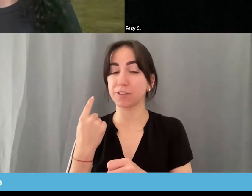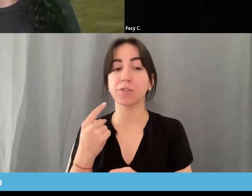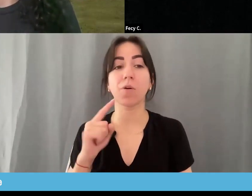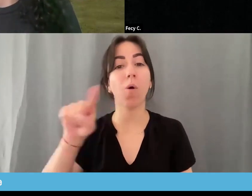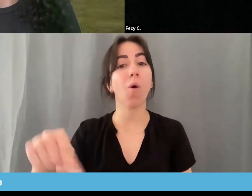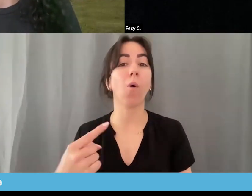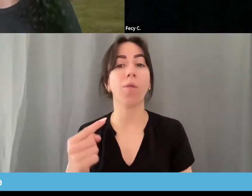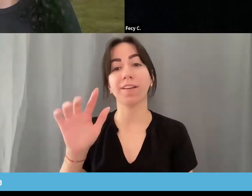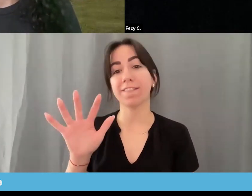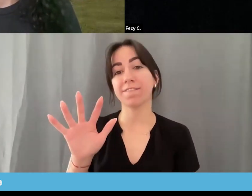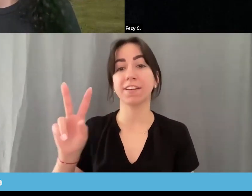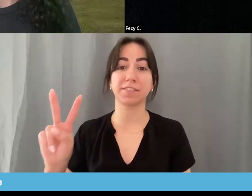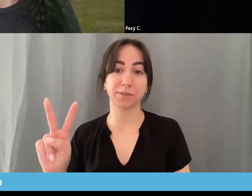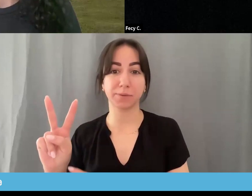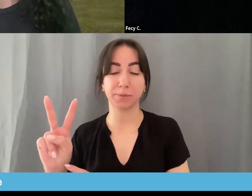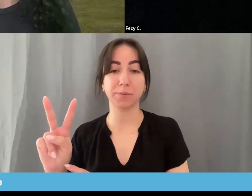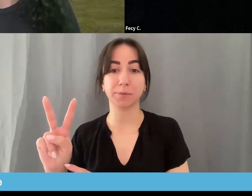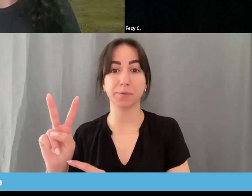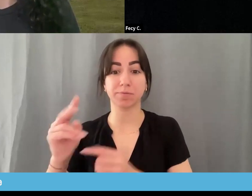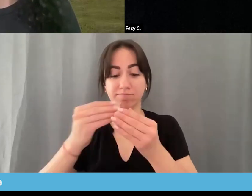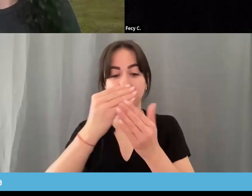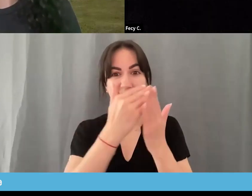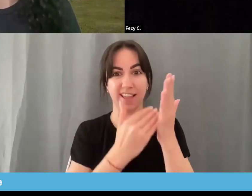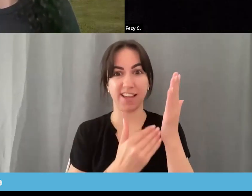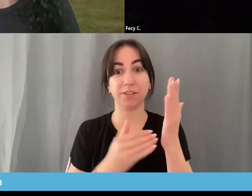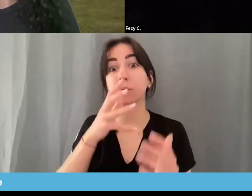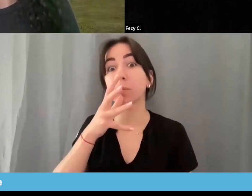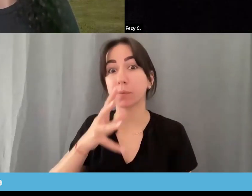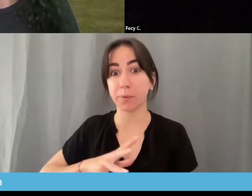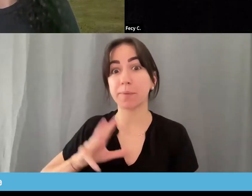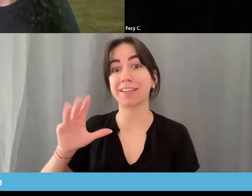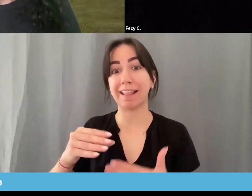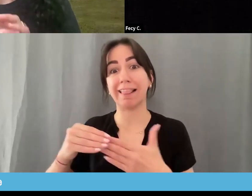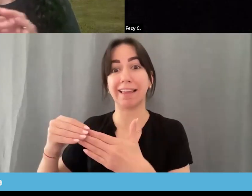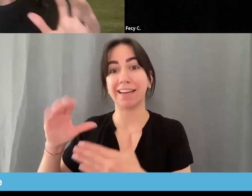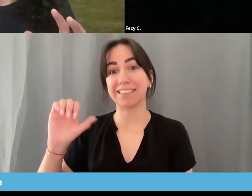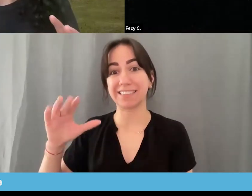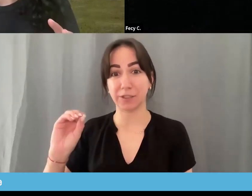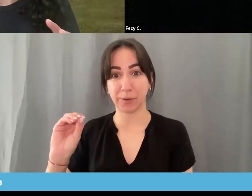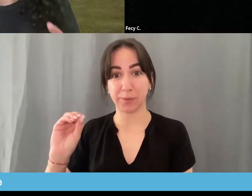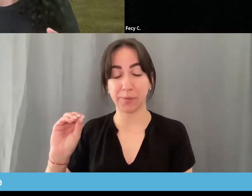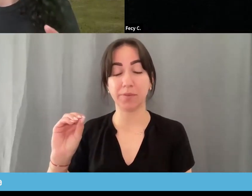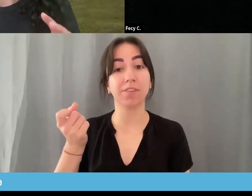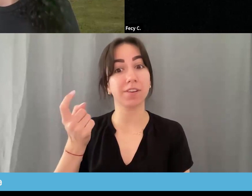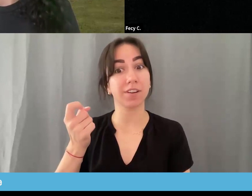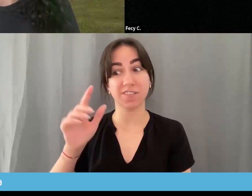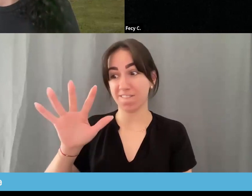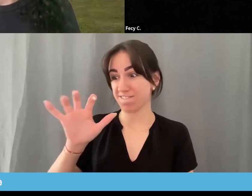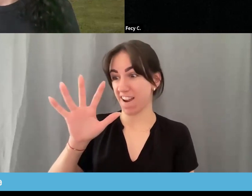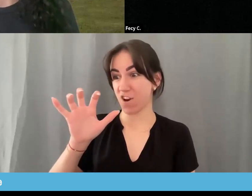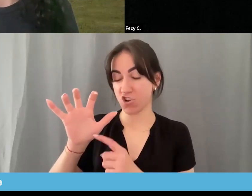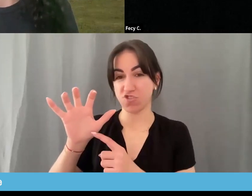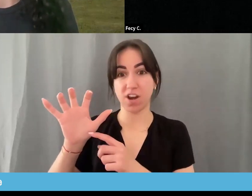only 52 of them had women CEOs, so women leaders. Of these 500 companies in the